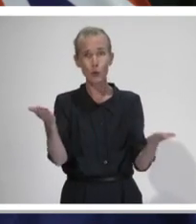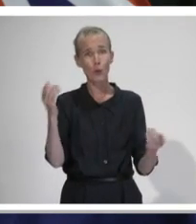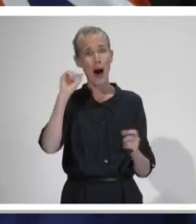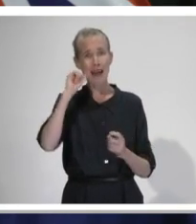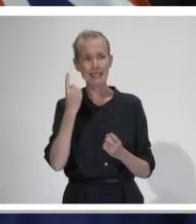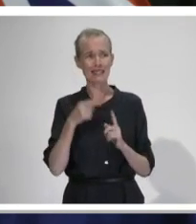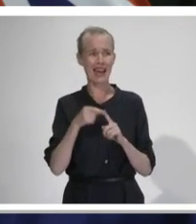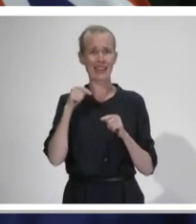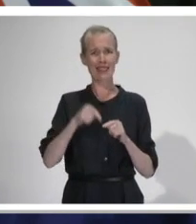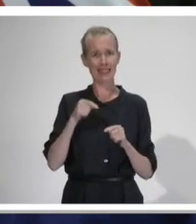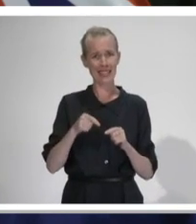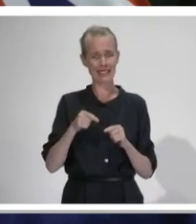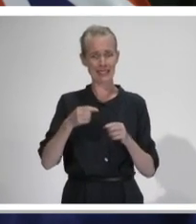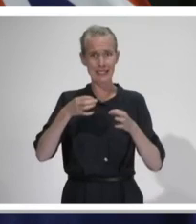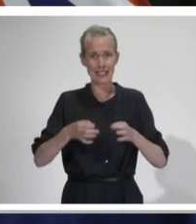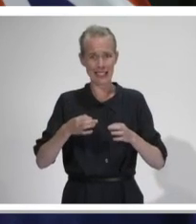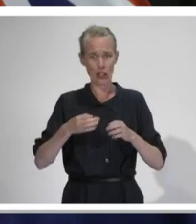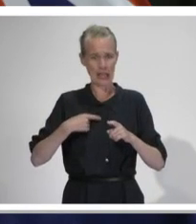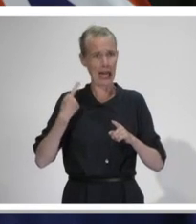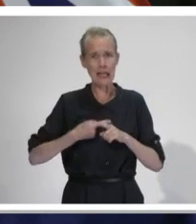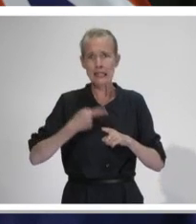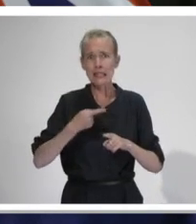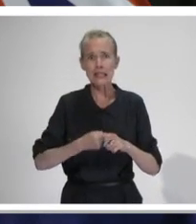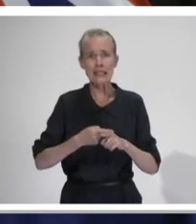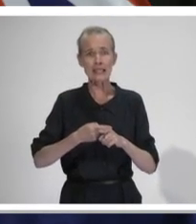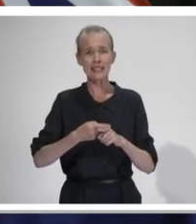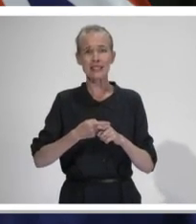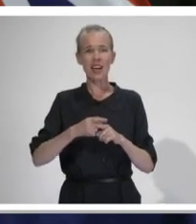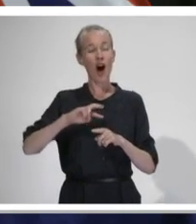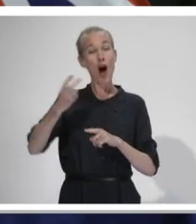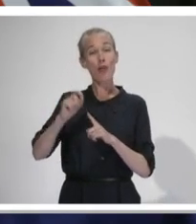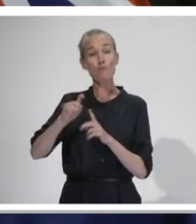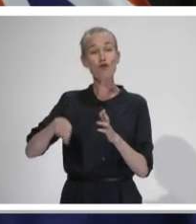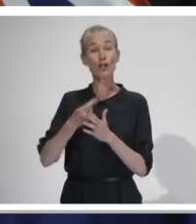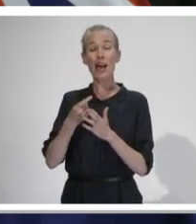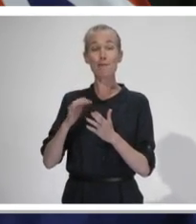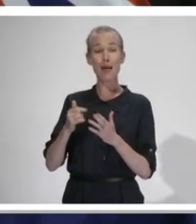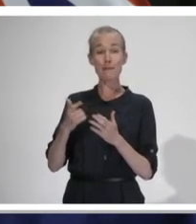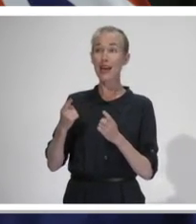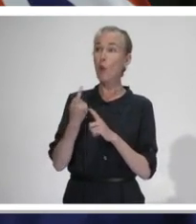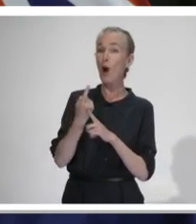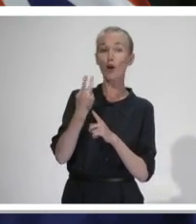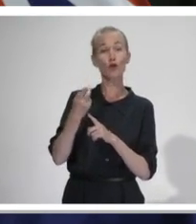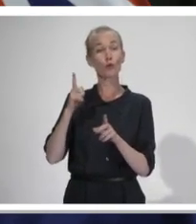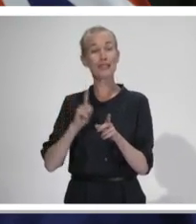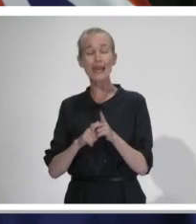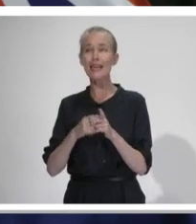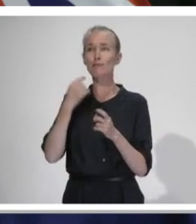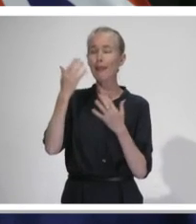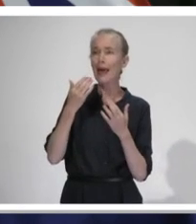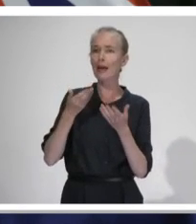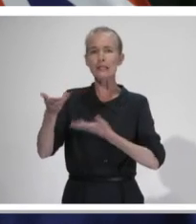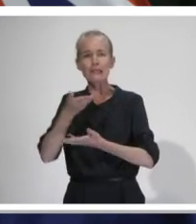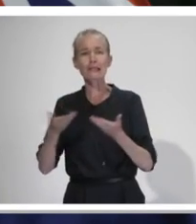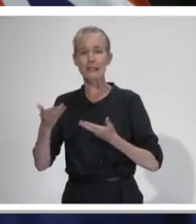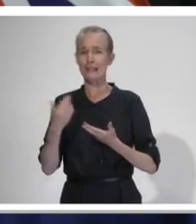for 2 or 3 years, and so therefore it makes sense to talk to a number of different people, but we're certainly aware of the progress